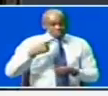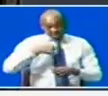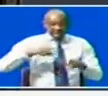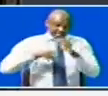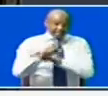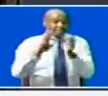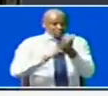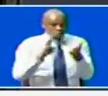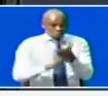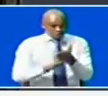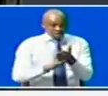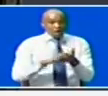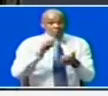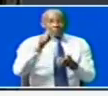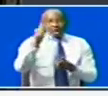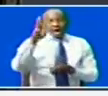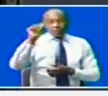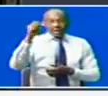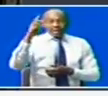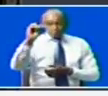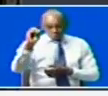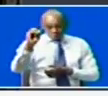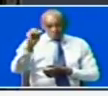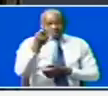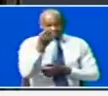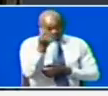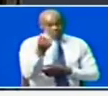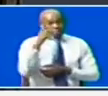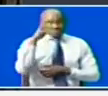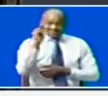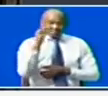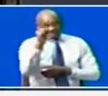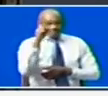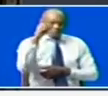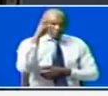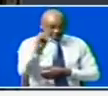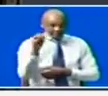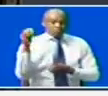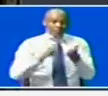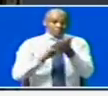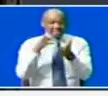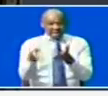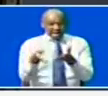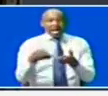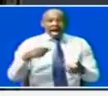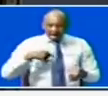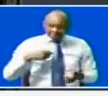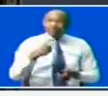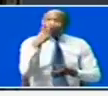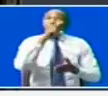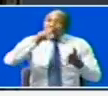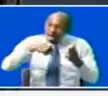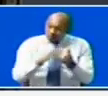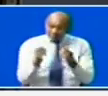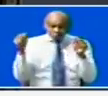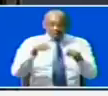the morning. Now, from Awendo town, just a few kilometers back, it's about 5 kilometers to Migori town, but it took us about 2 hours